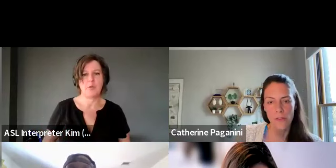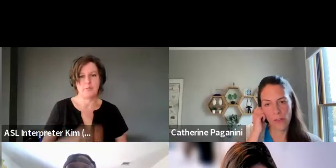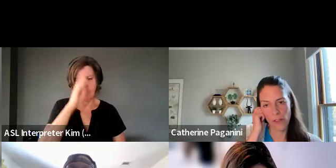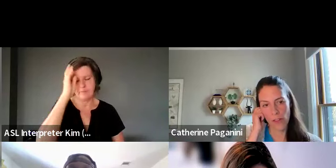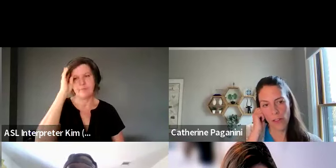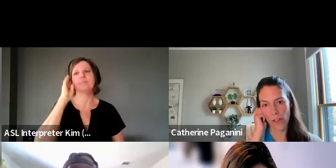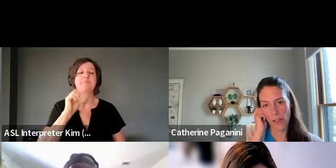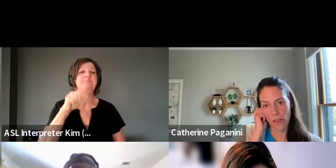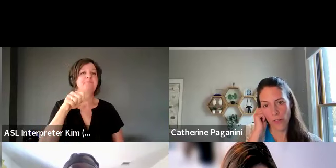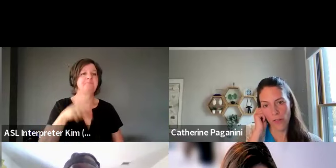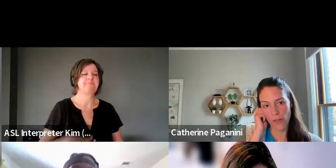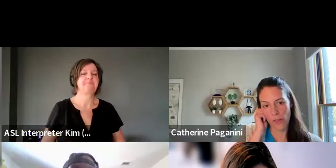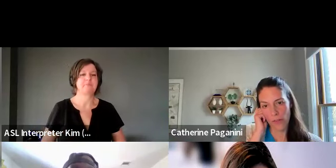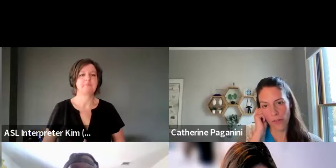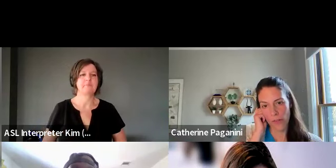Yeah.